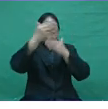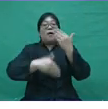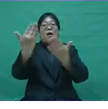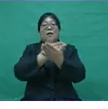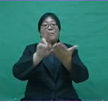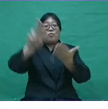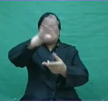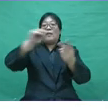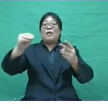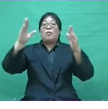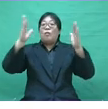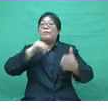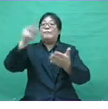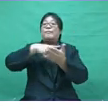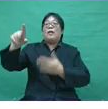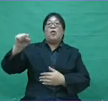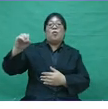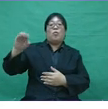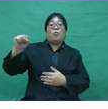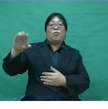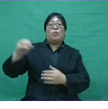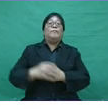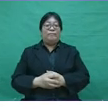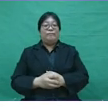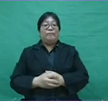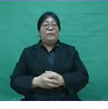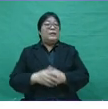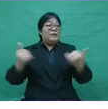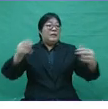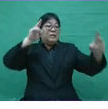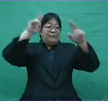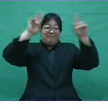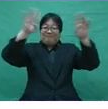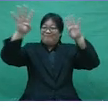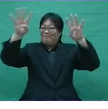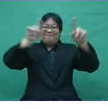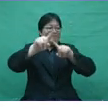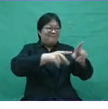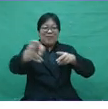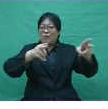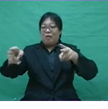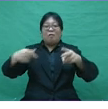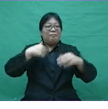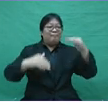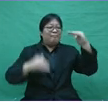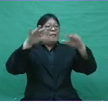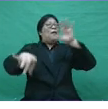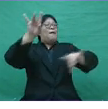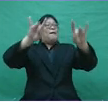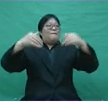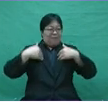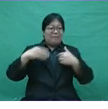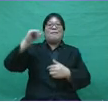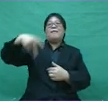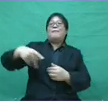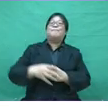contributors. With the implementation of these initiatives, we found a coverage gap in the current social protection